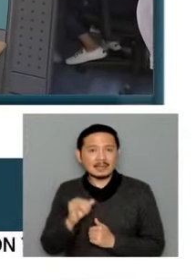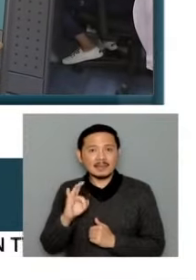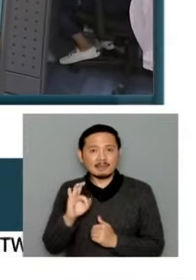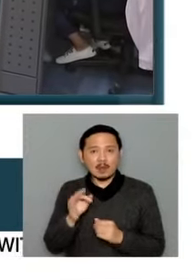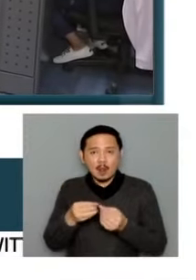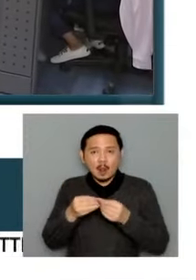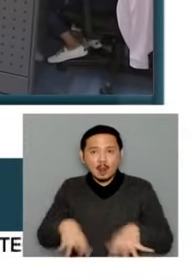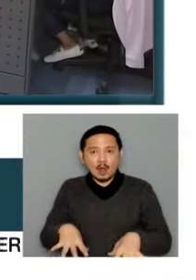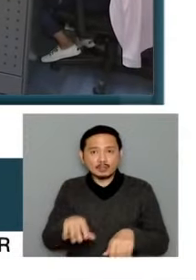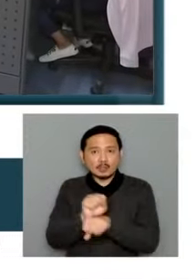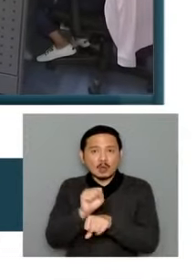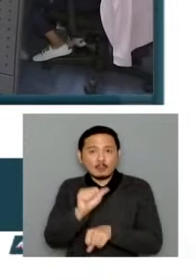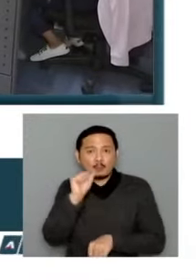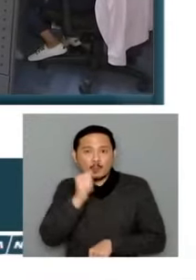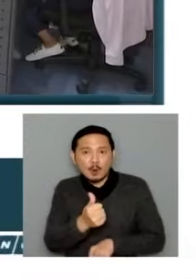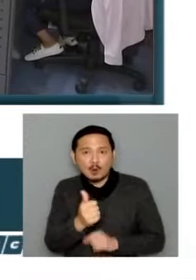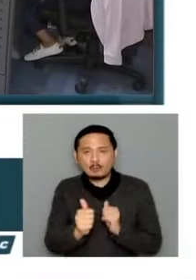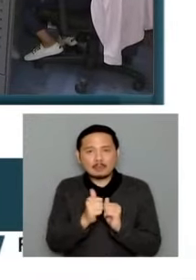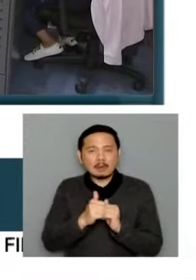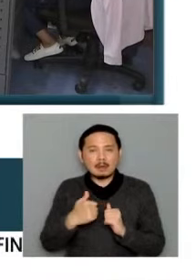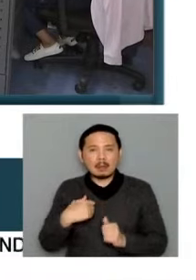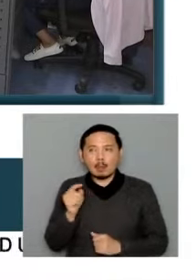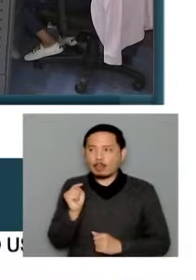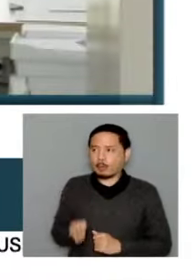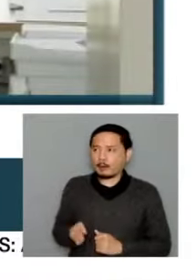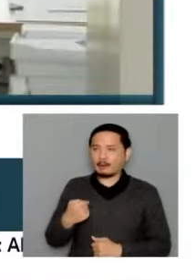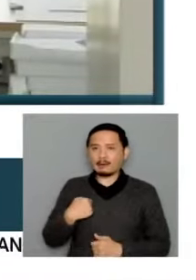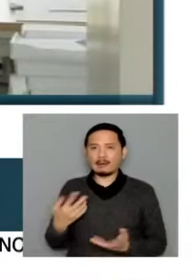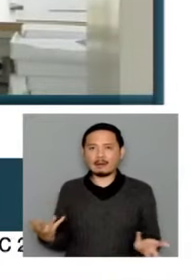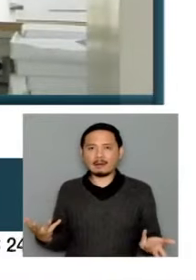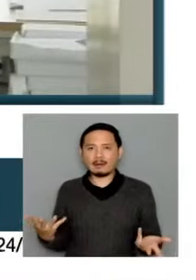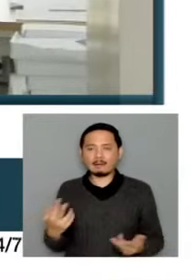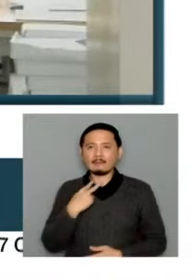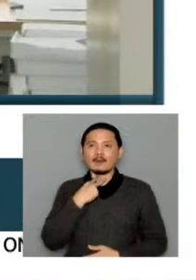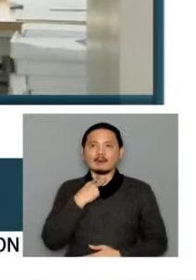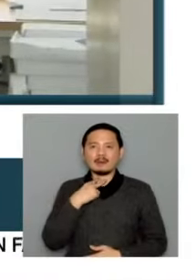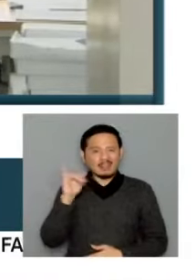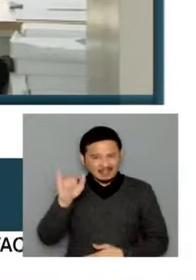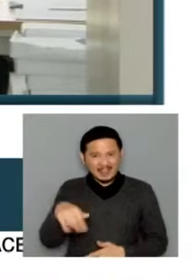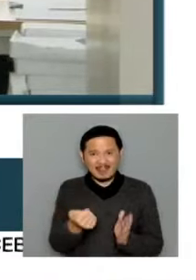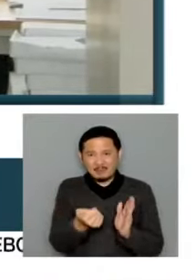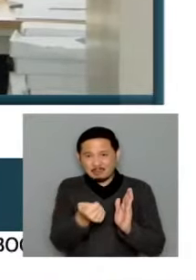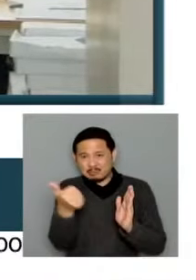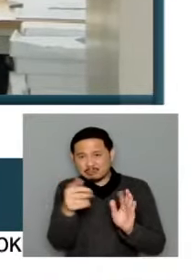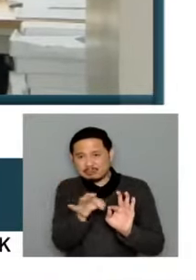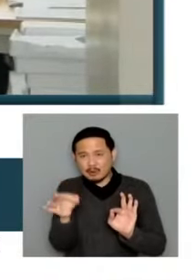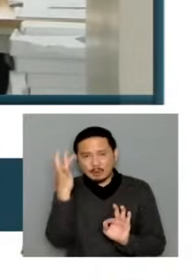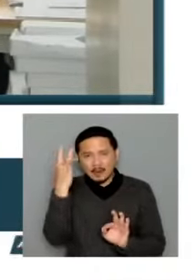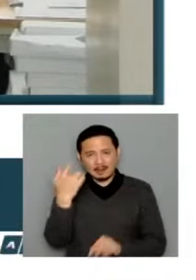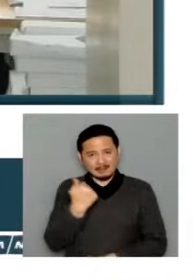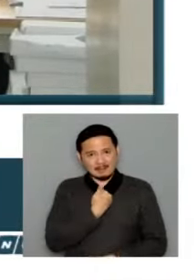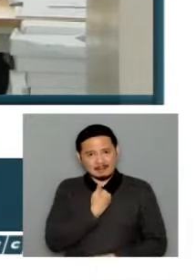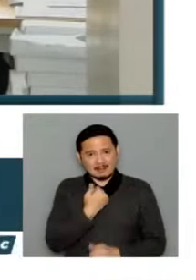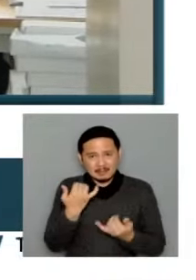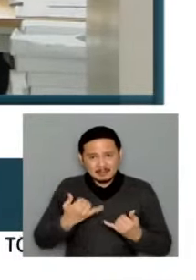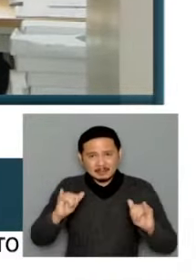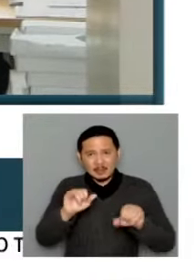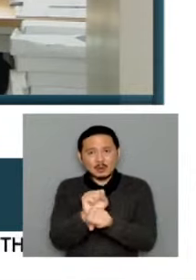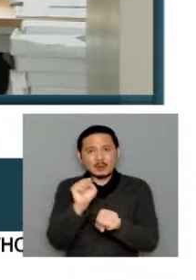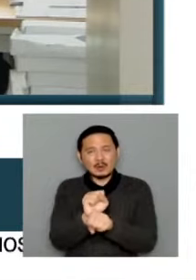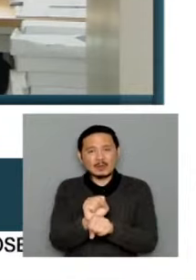the unemployment fund of SSS. Mm-mm. Remove that because I'm still actively working like many other